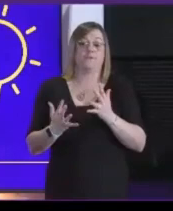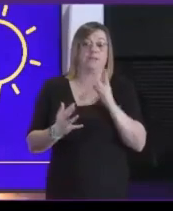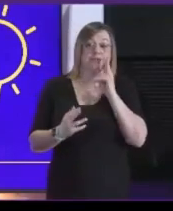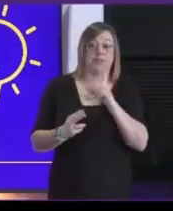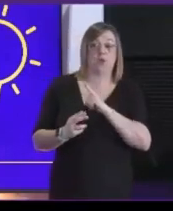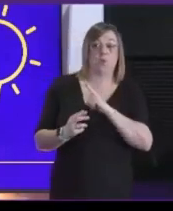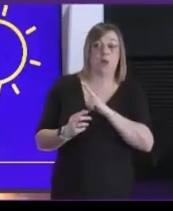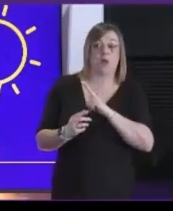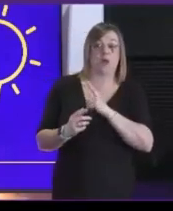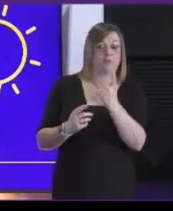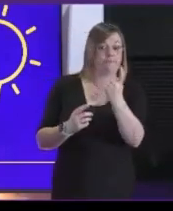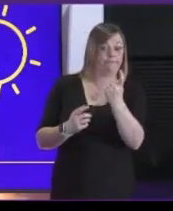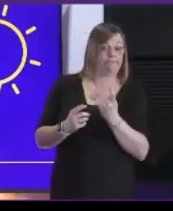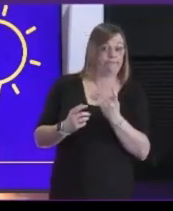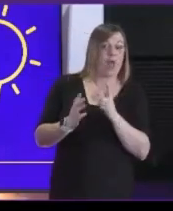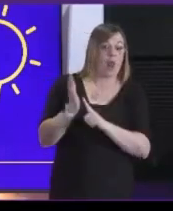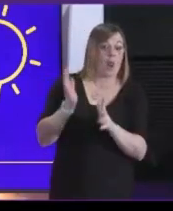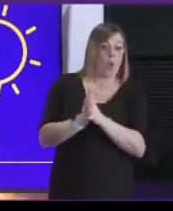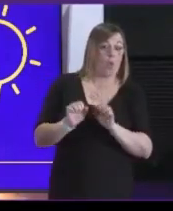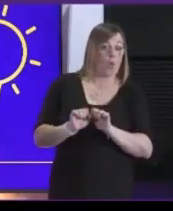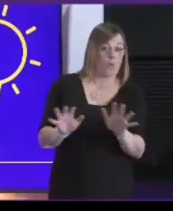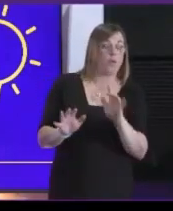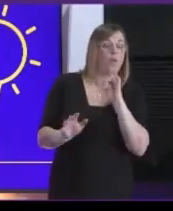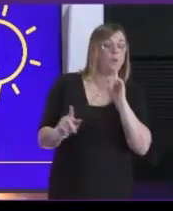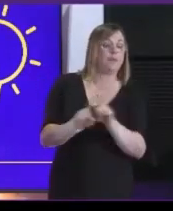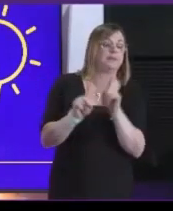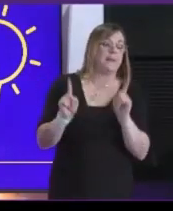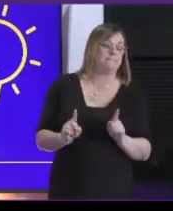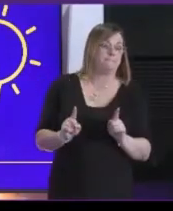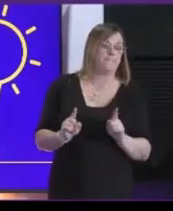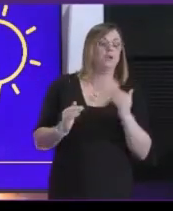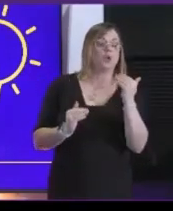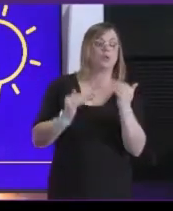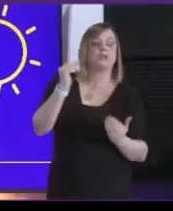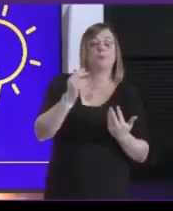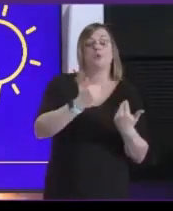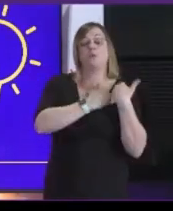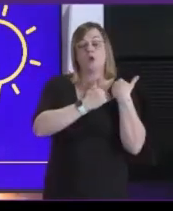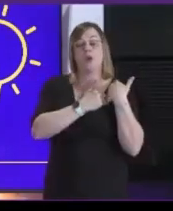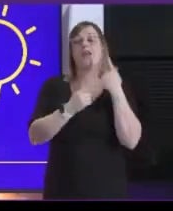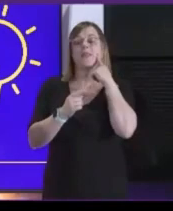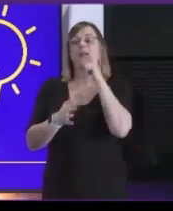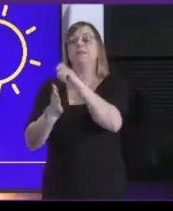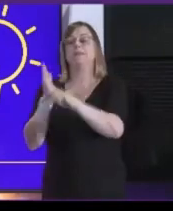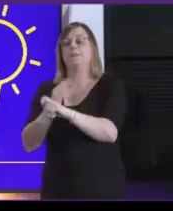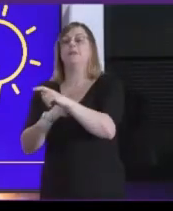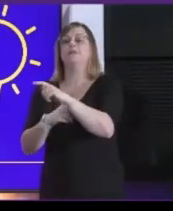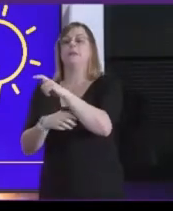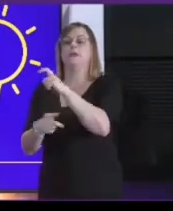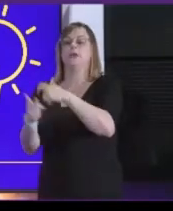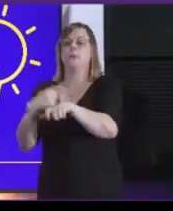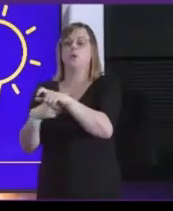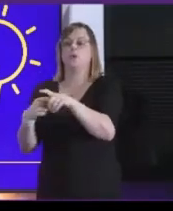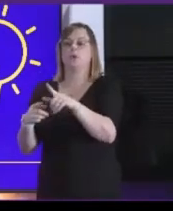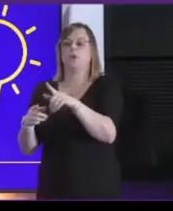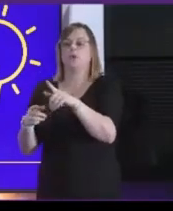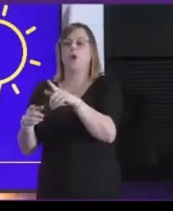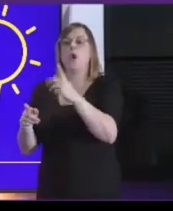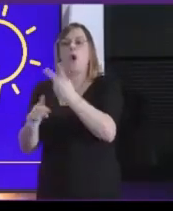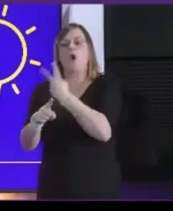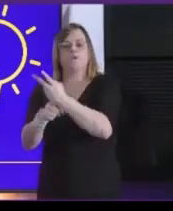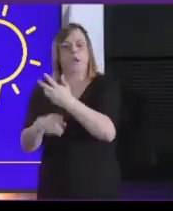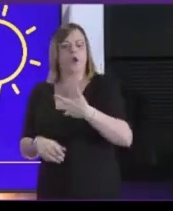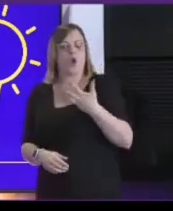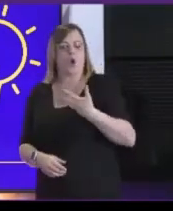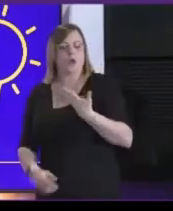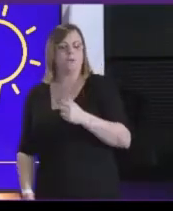also in the upcoming legislation. So disproportionate burden is something that I think the disability community is often annoyed by, or oh, that's